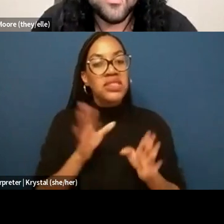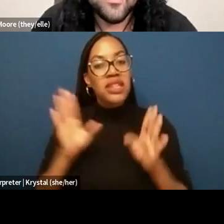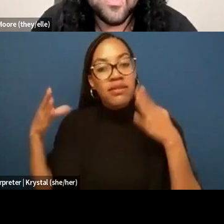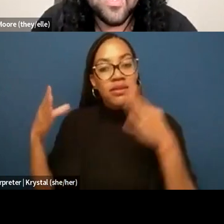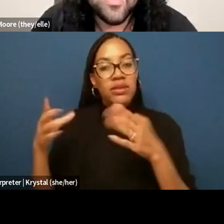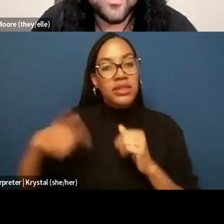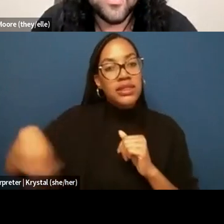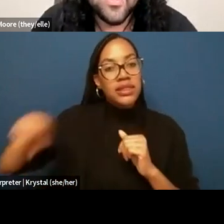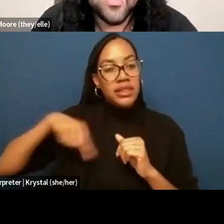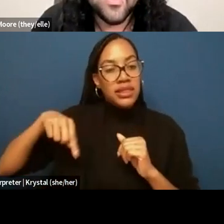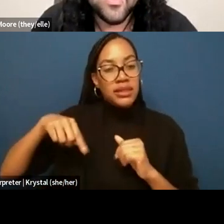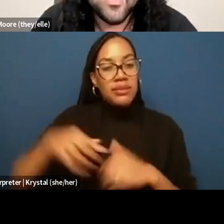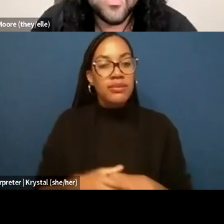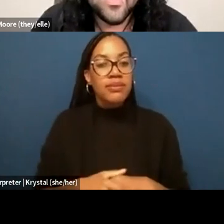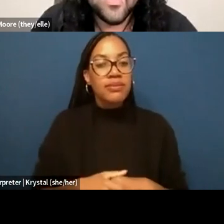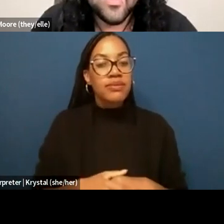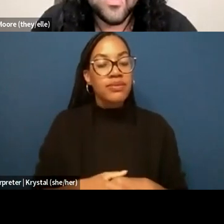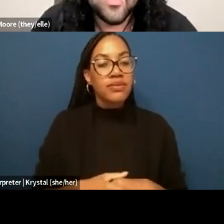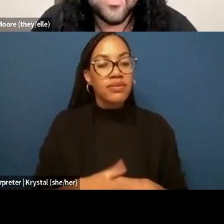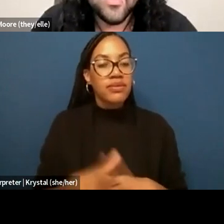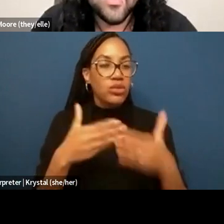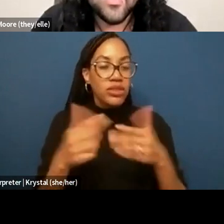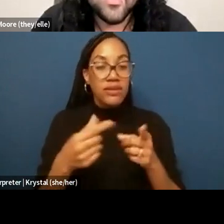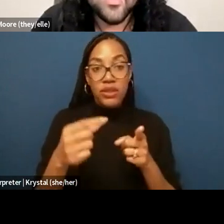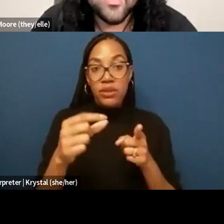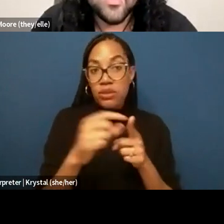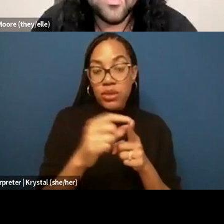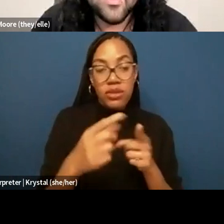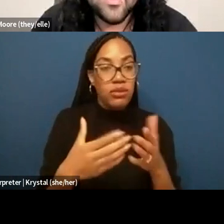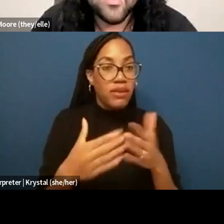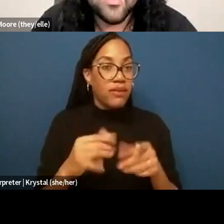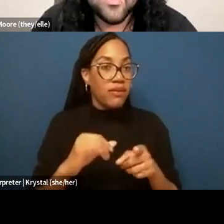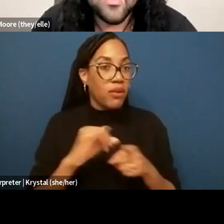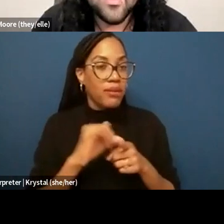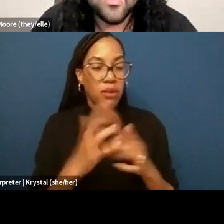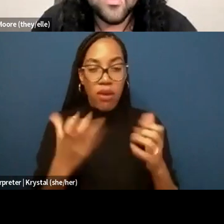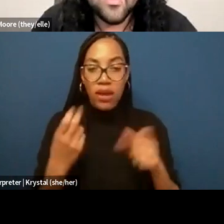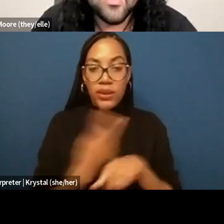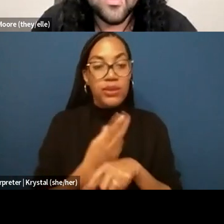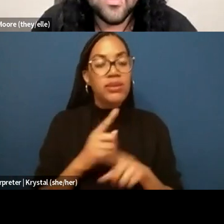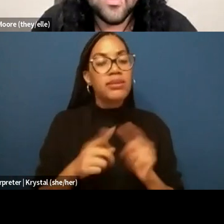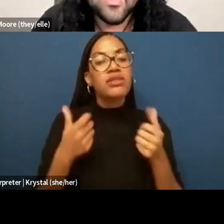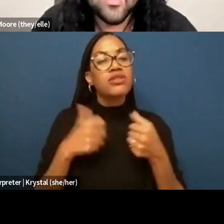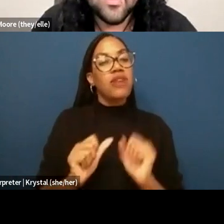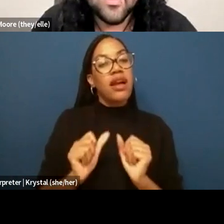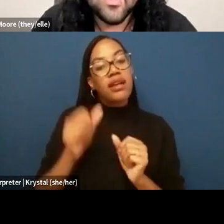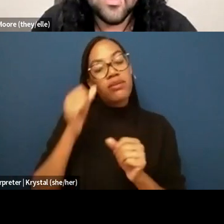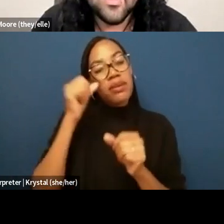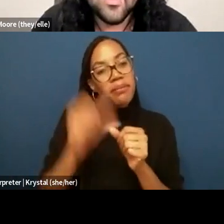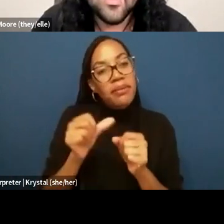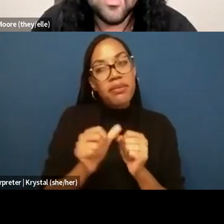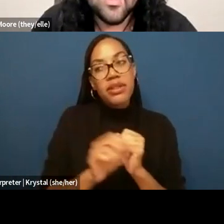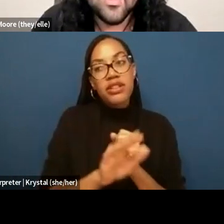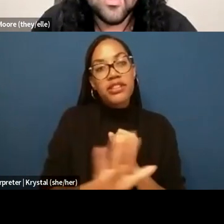is I'm putting down, to have the rigor to even attempt to remember some of that languaging instead